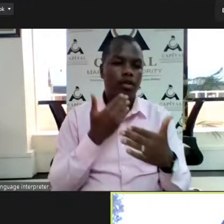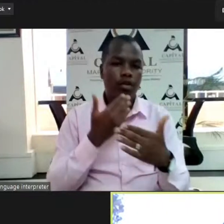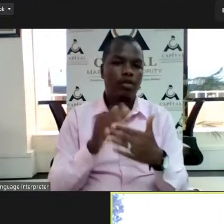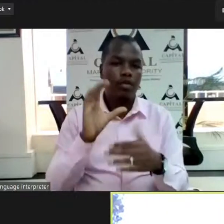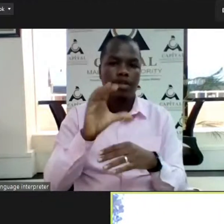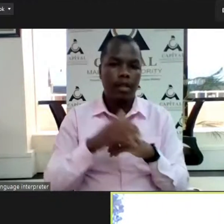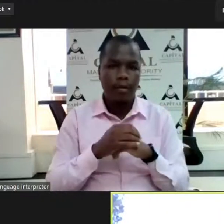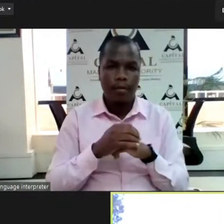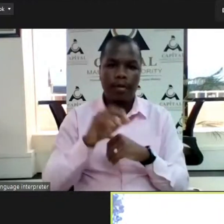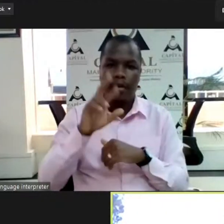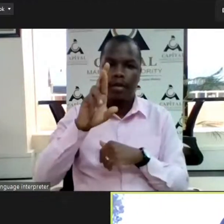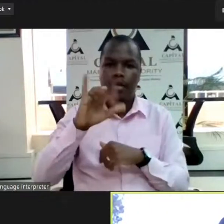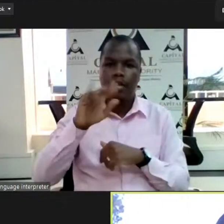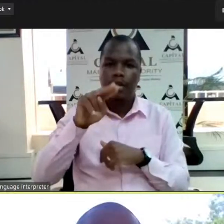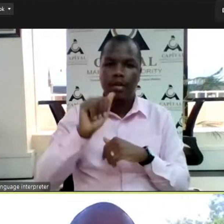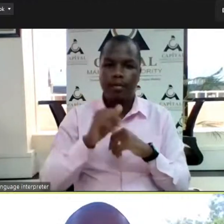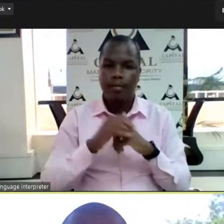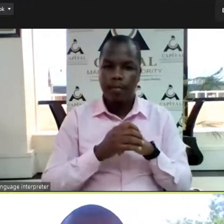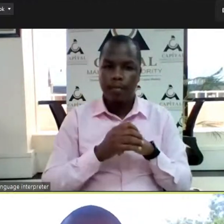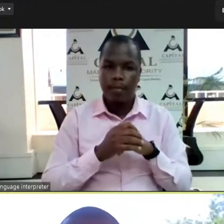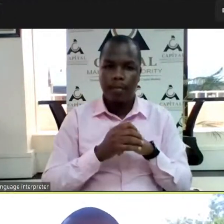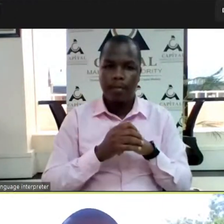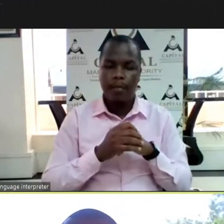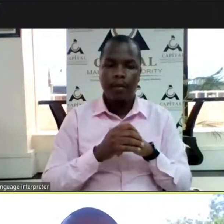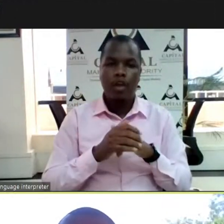Rina, parting shot.